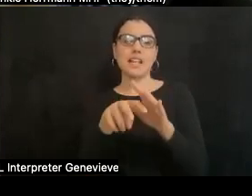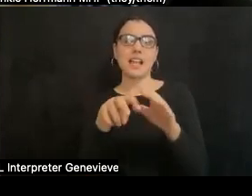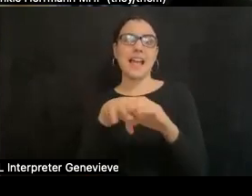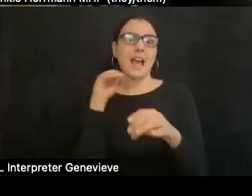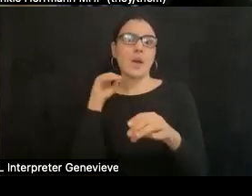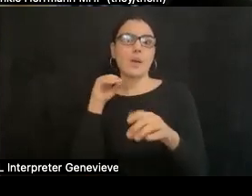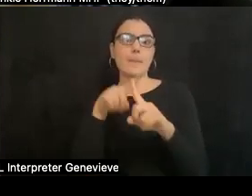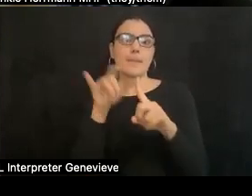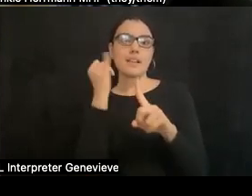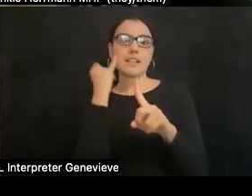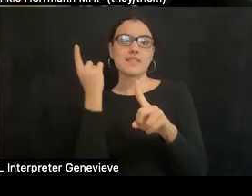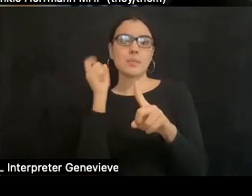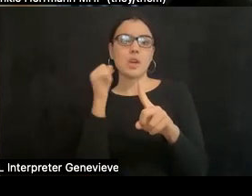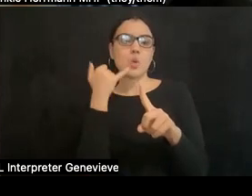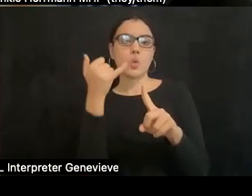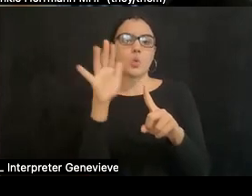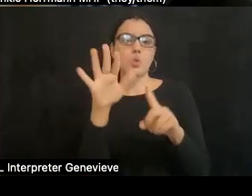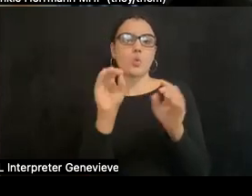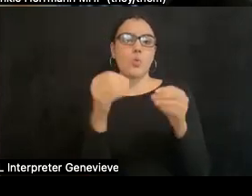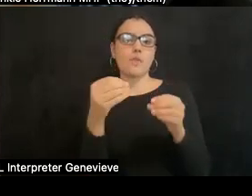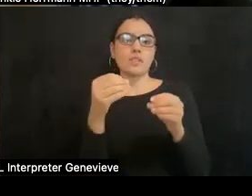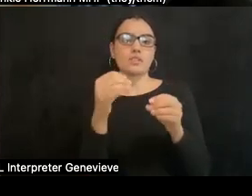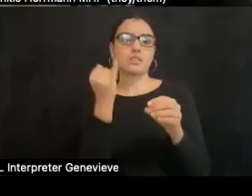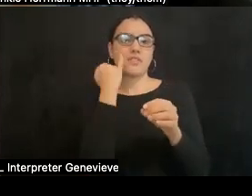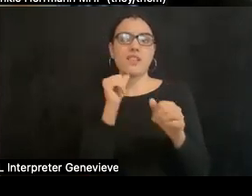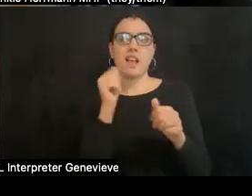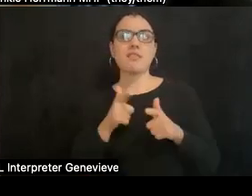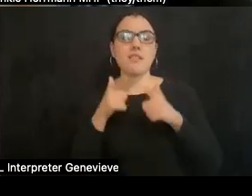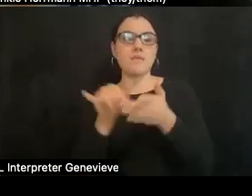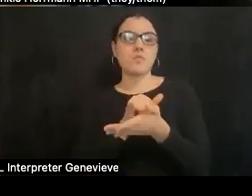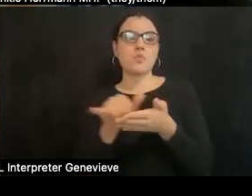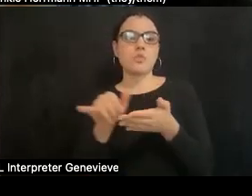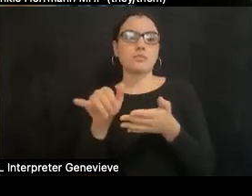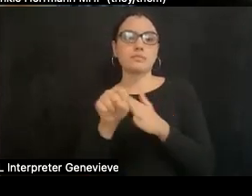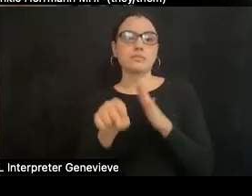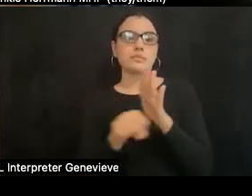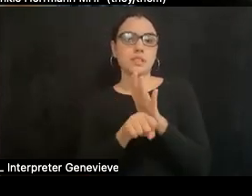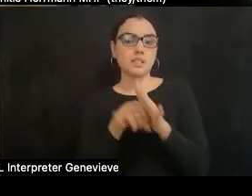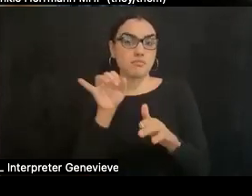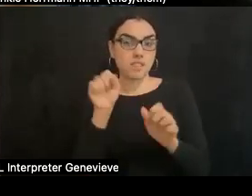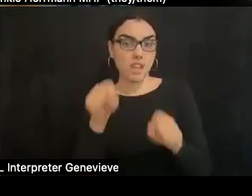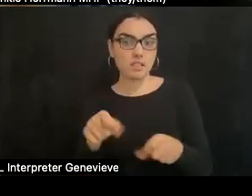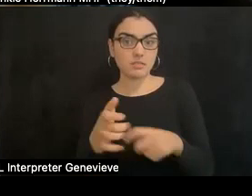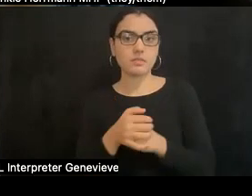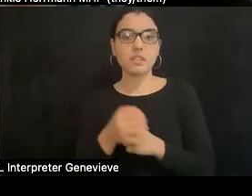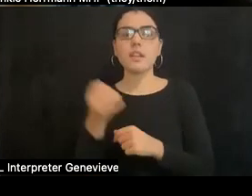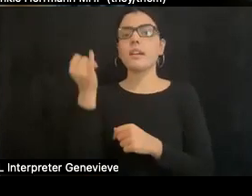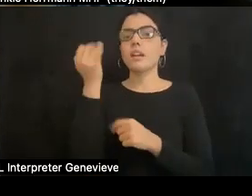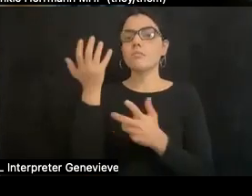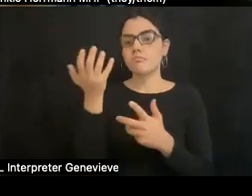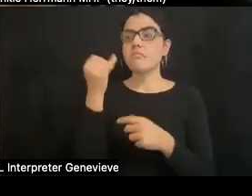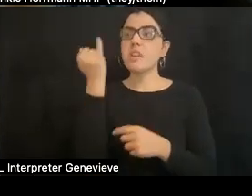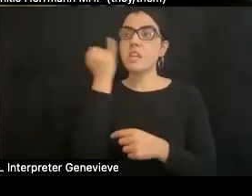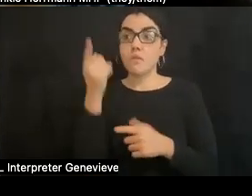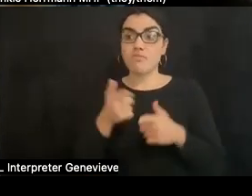office from out of state, if that would be useful. So if you live in a different state and you call our office